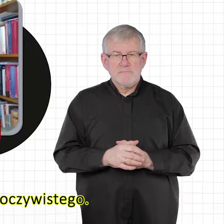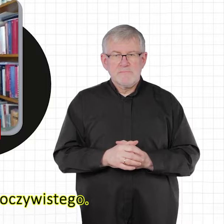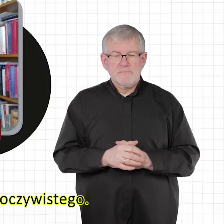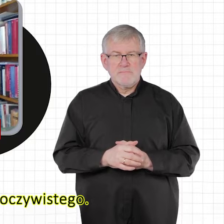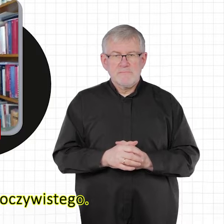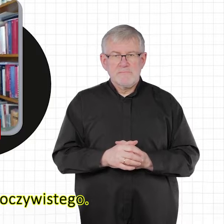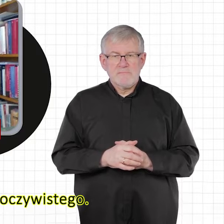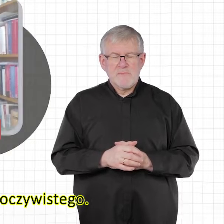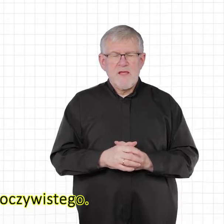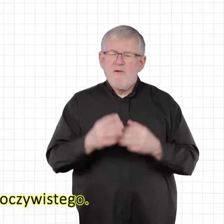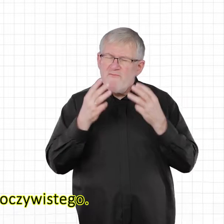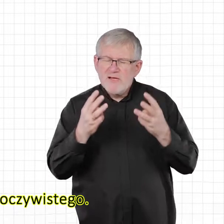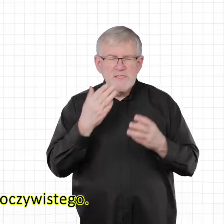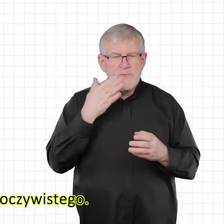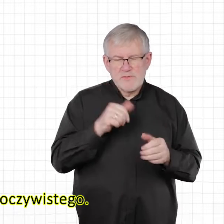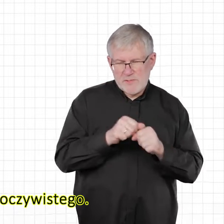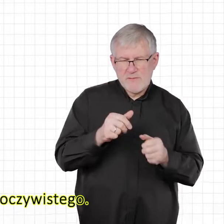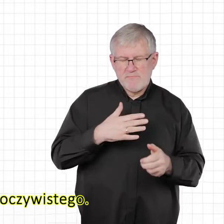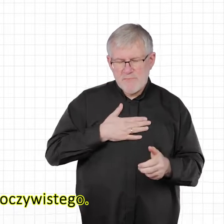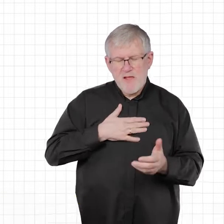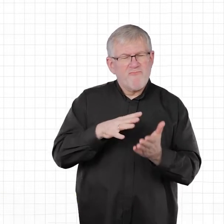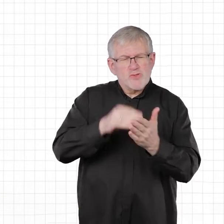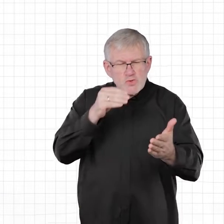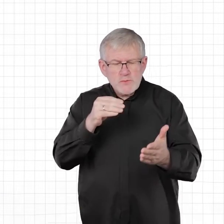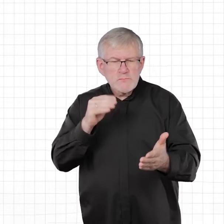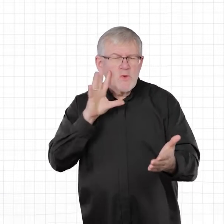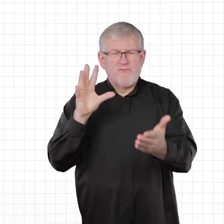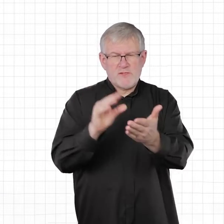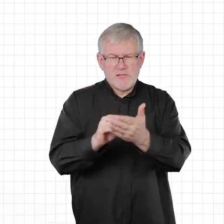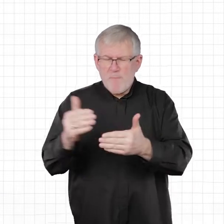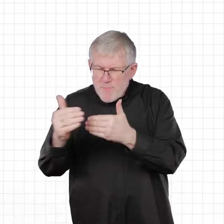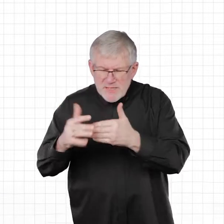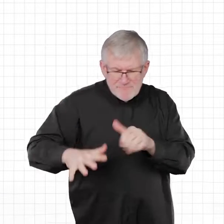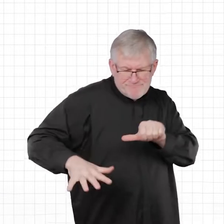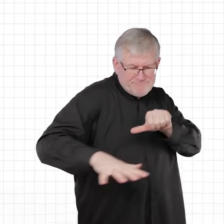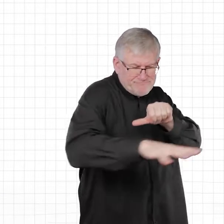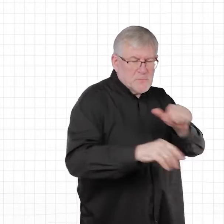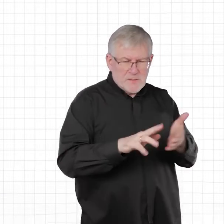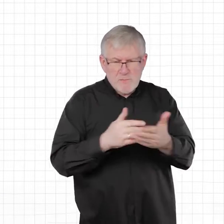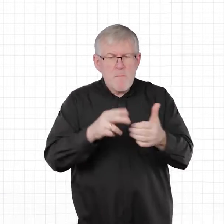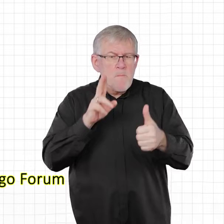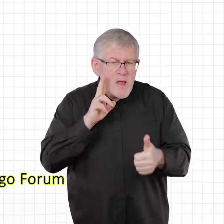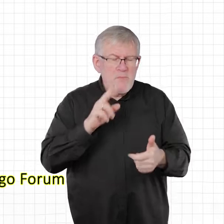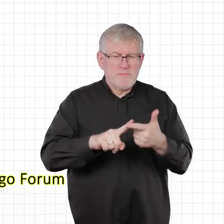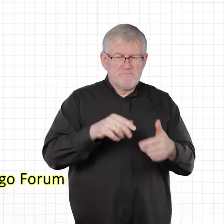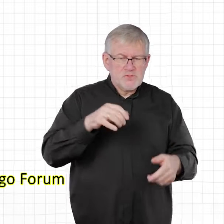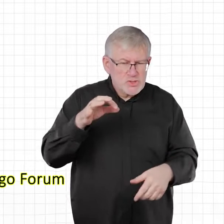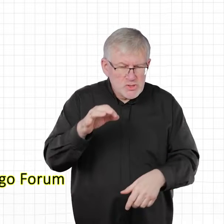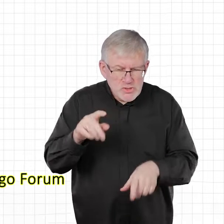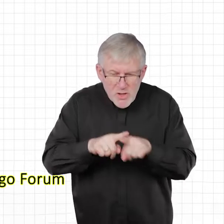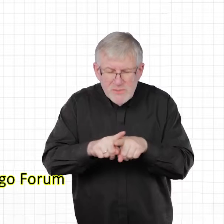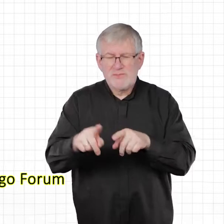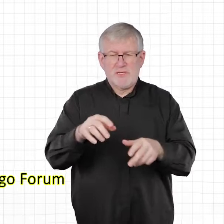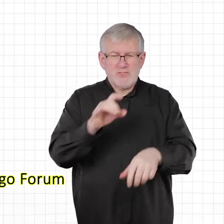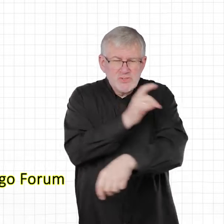thinks like this is a normal thing. We are quite equal, and we are on